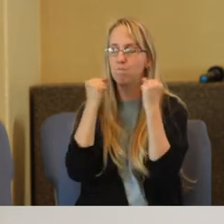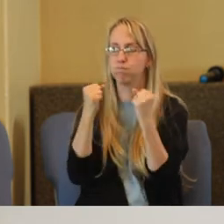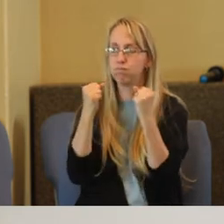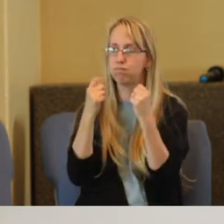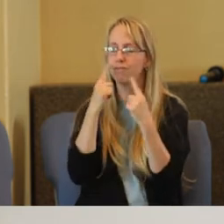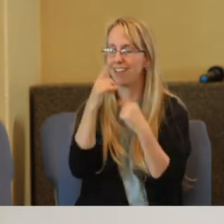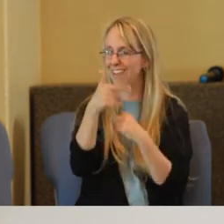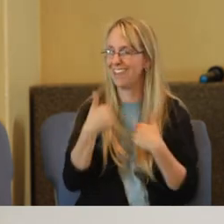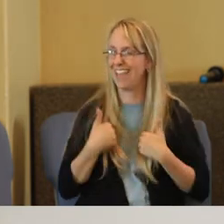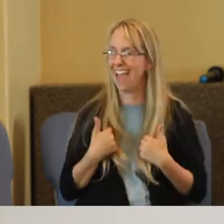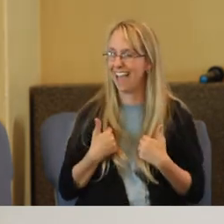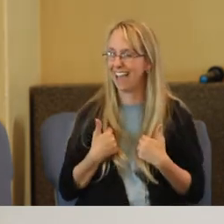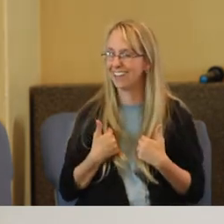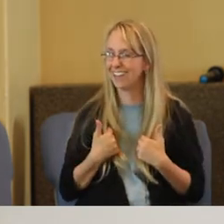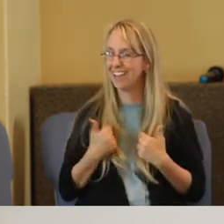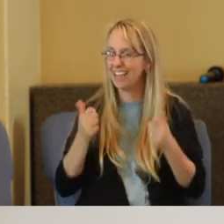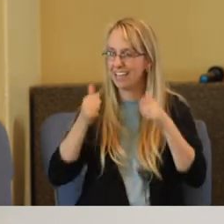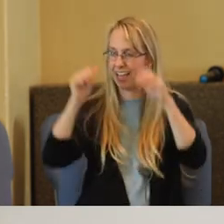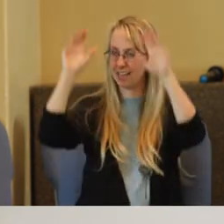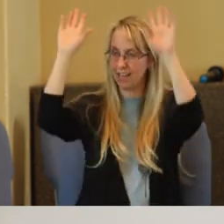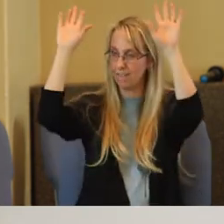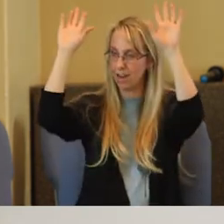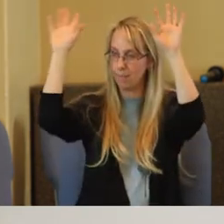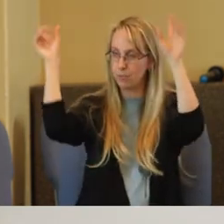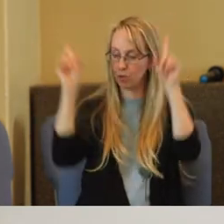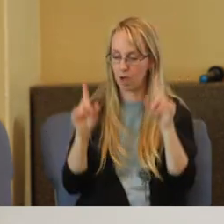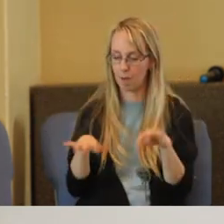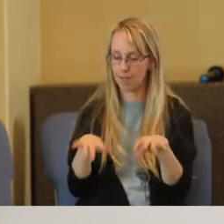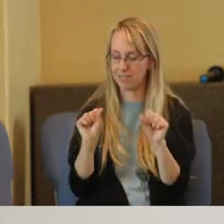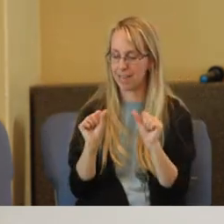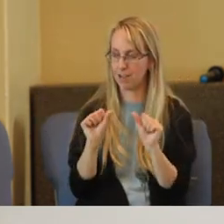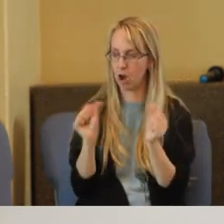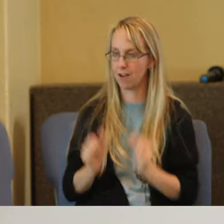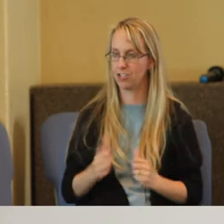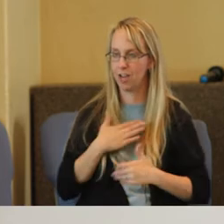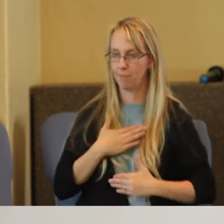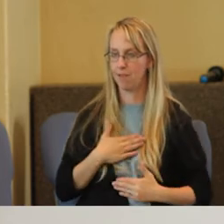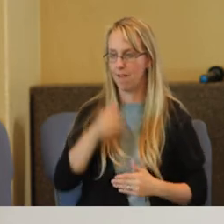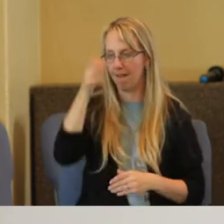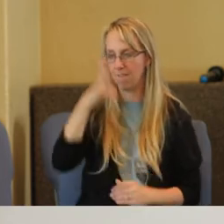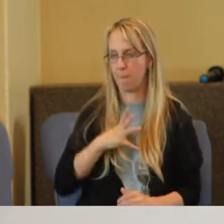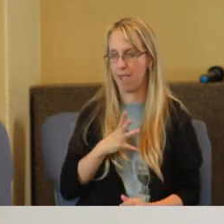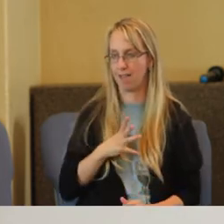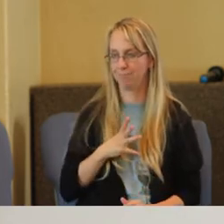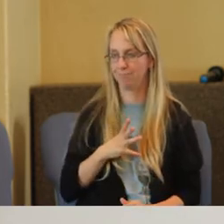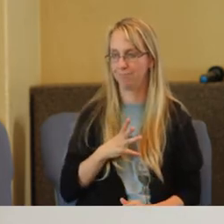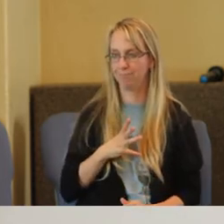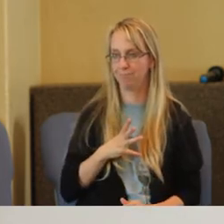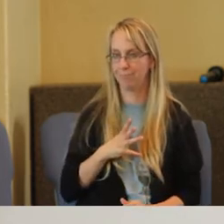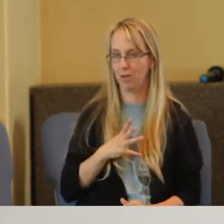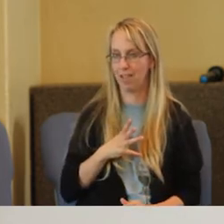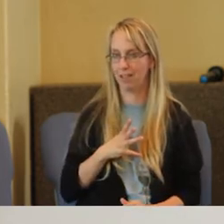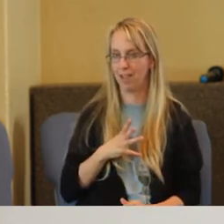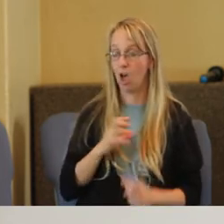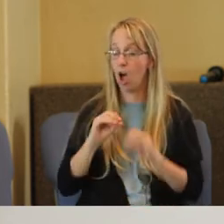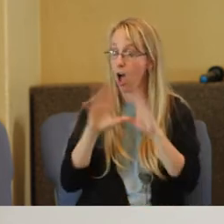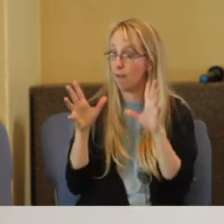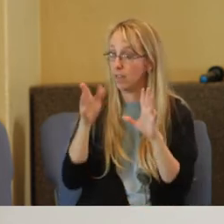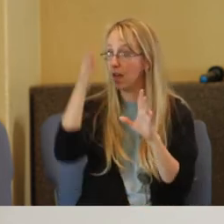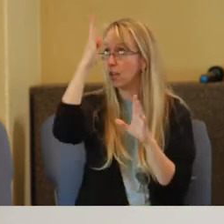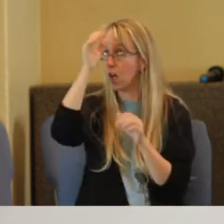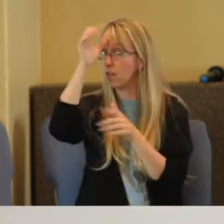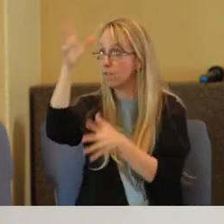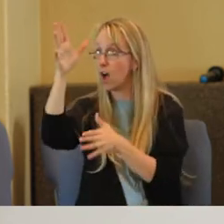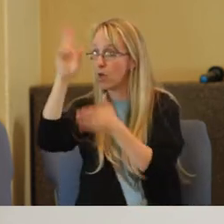could come and be here in the form of a man. For instance, the most obvious one is God the Father, the